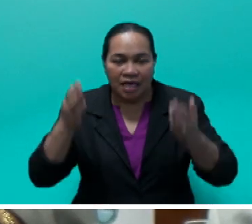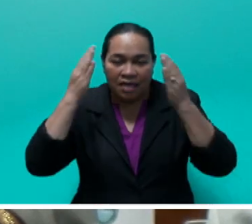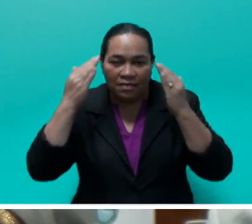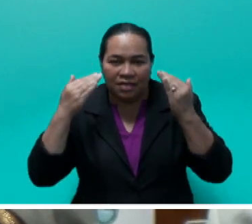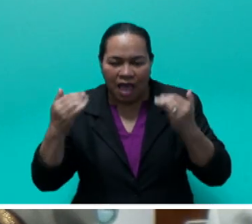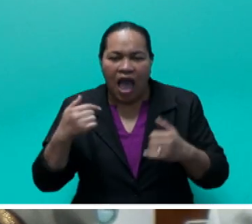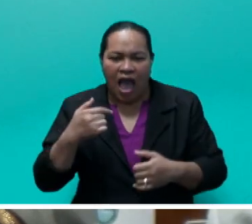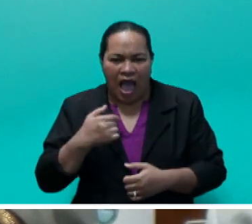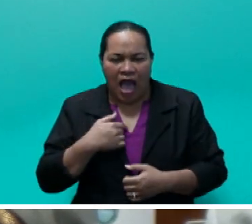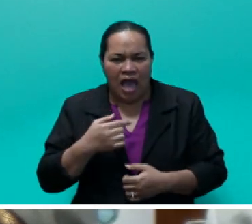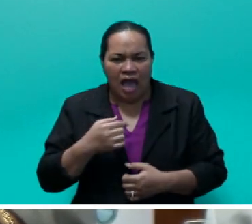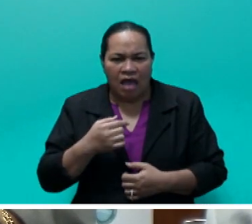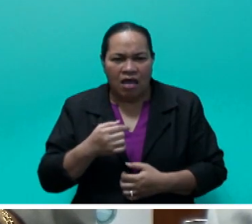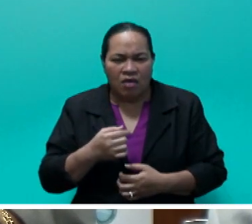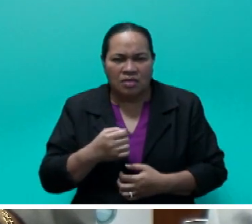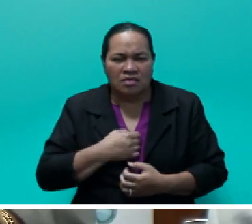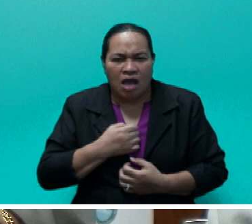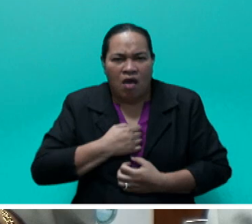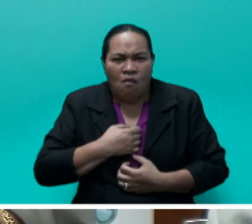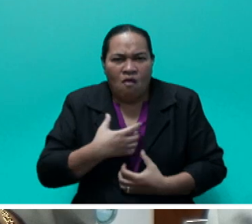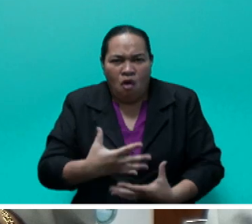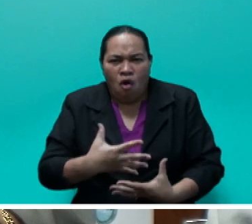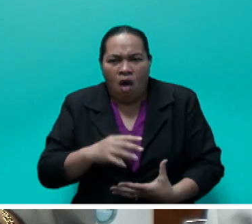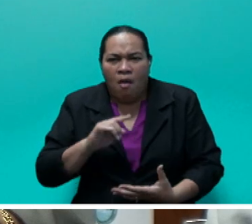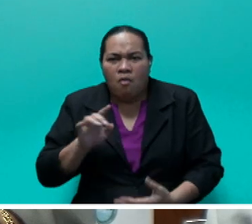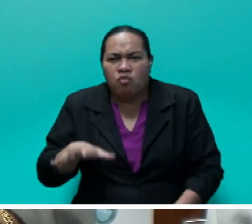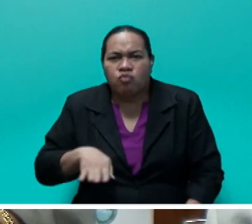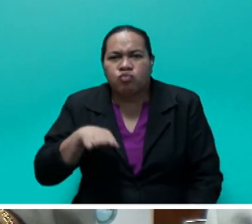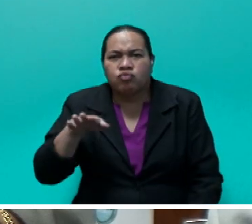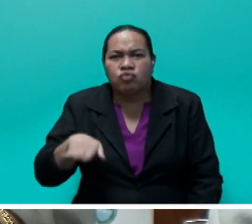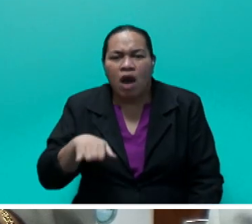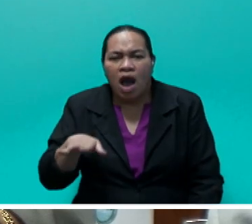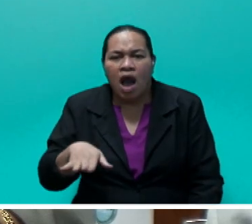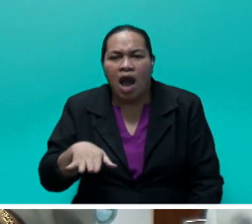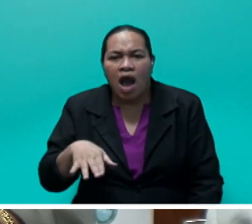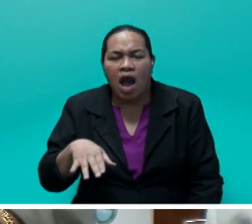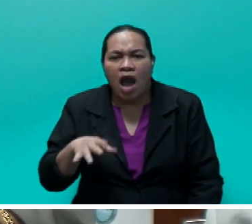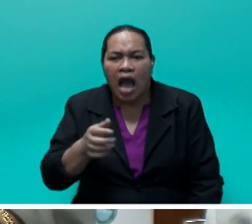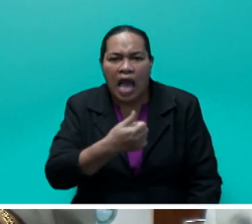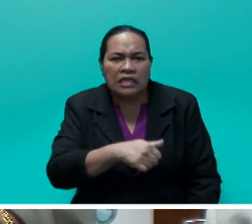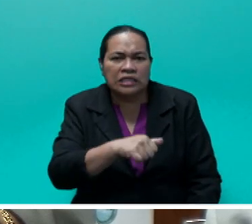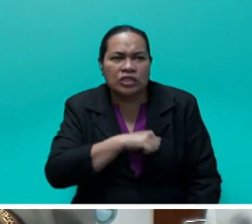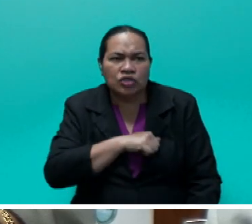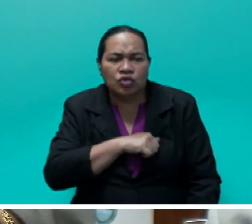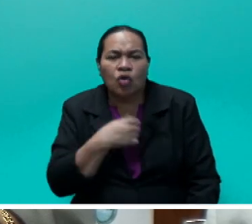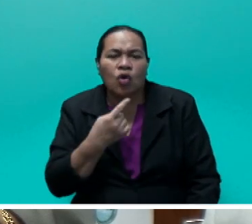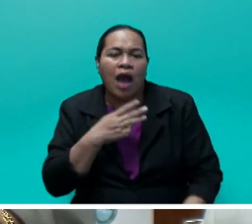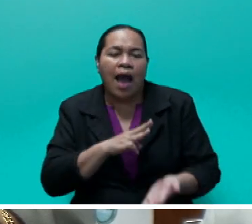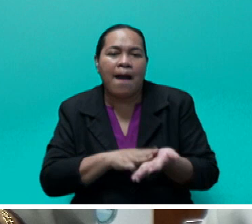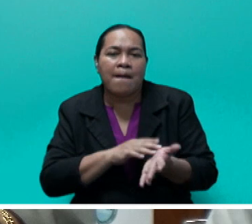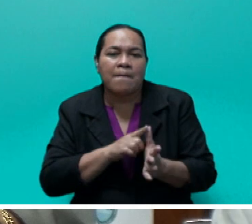I was horrified by the poor attitude shown by the Honourable Maharaj towards tourism.